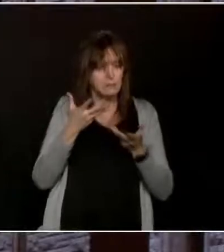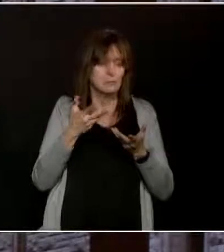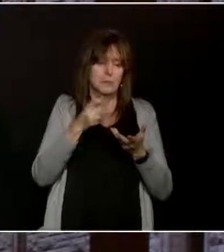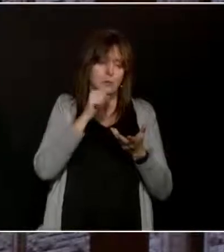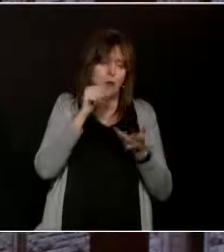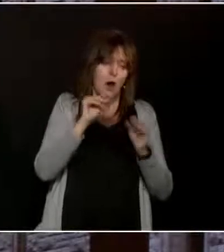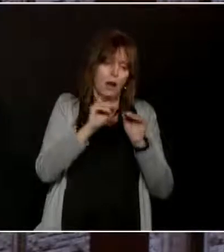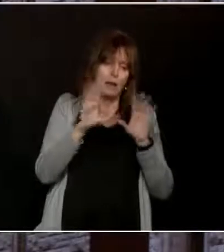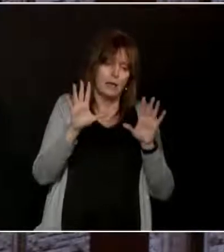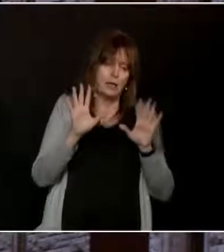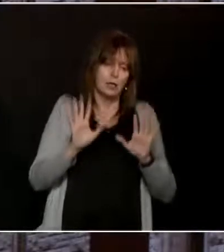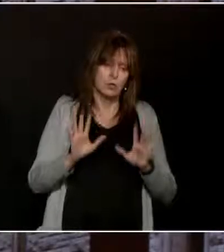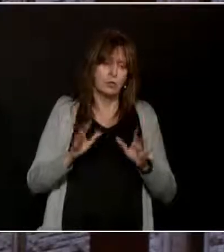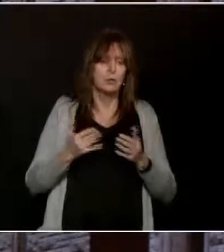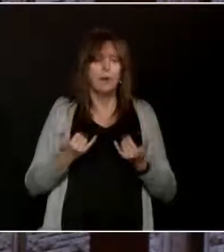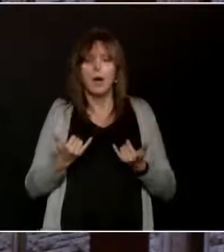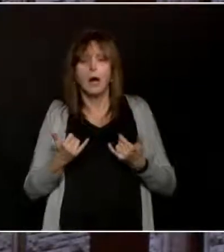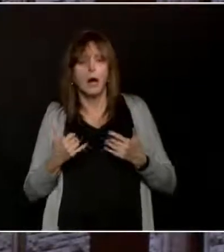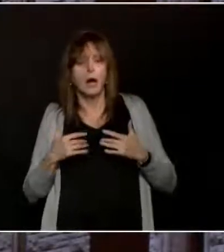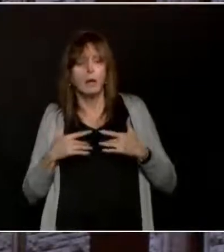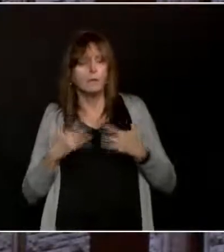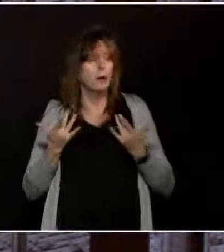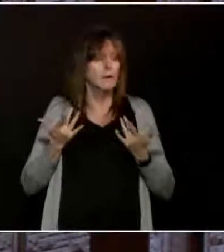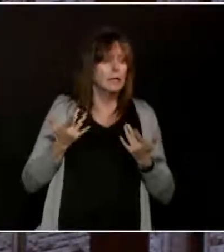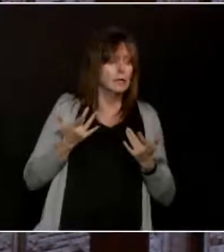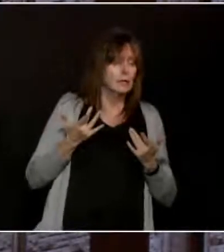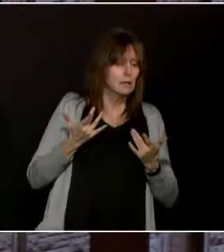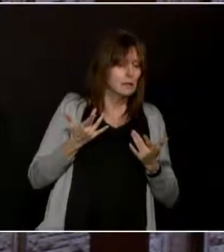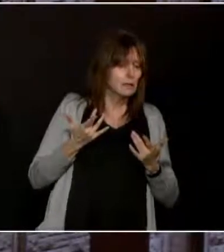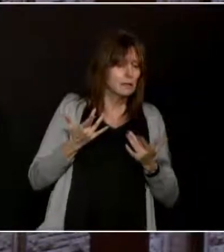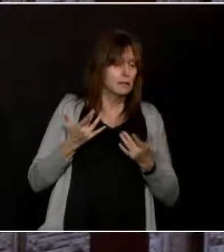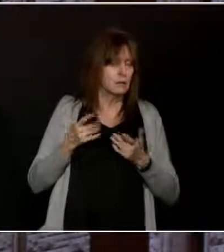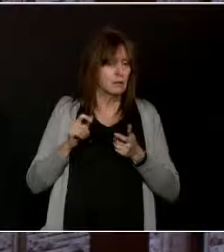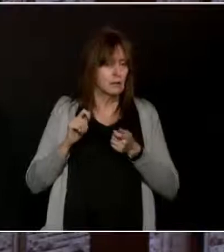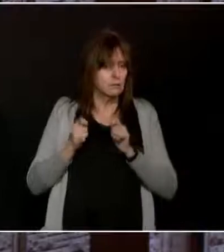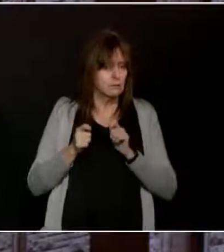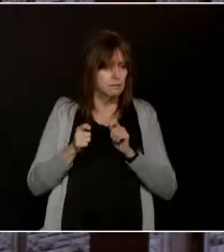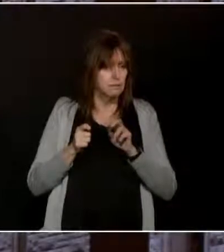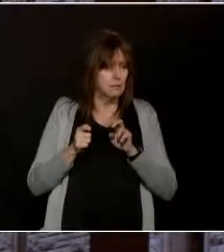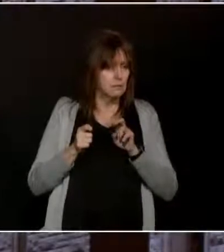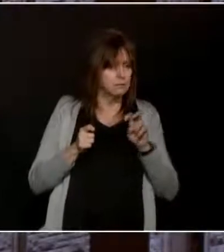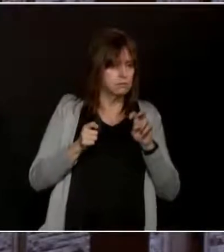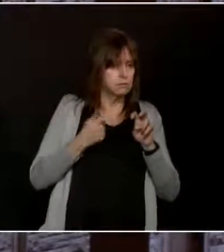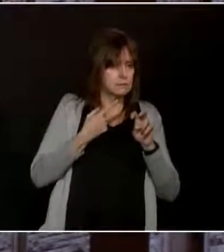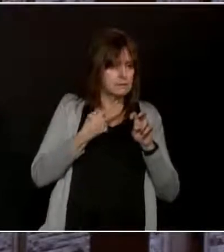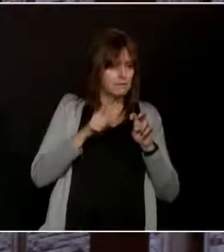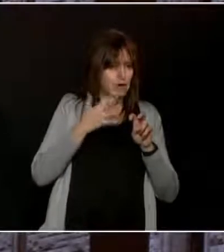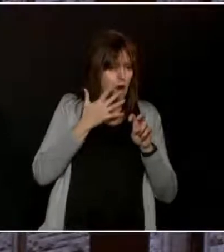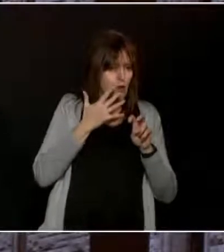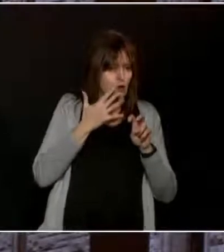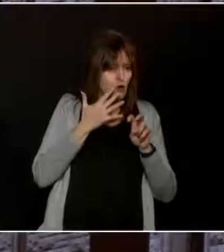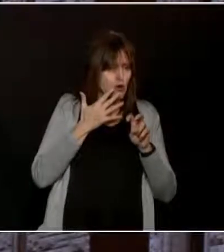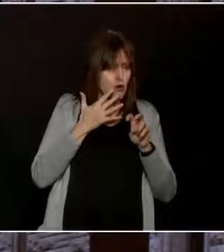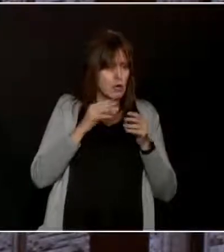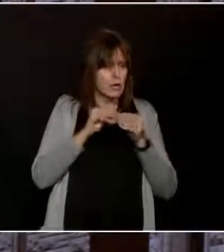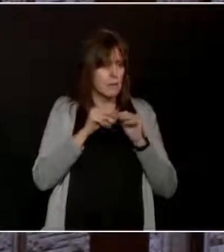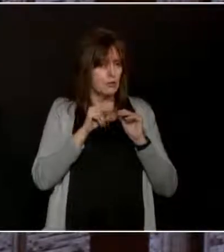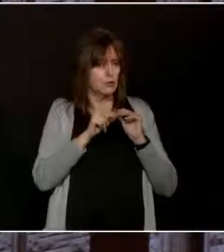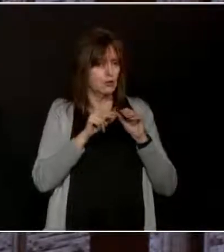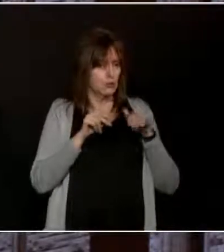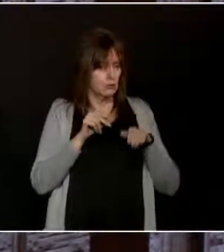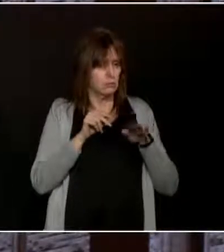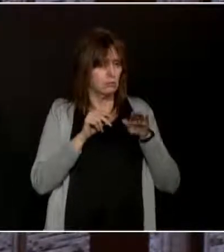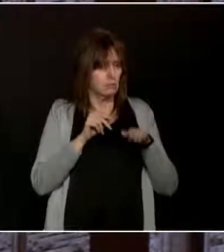moment when they come out of a framework, where are they progressing? And we have been concerned, as we raised to their attention,